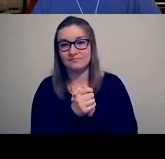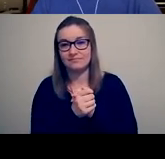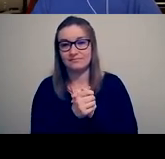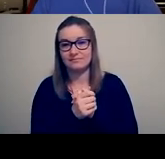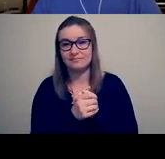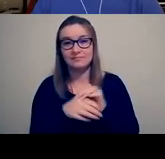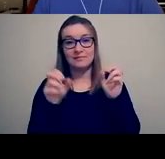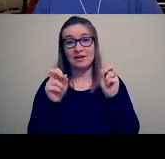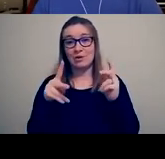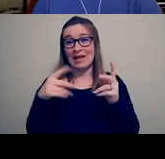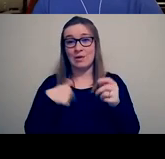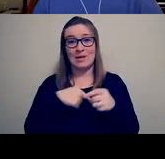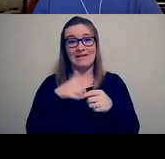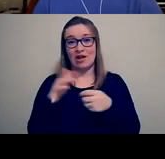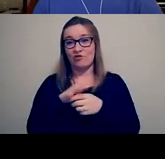Okay, we covered a lot of stuff.